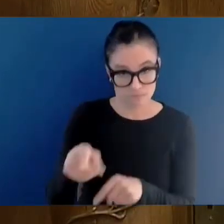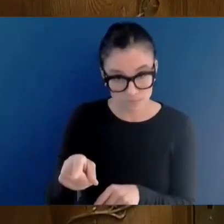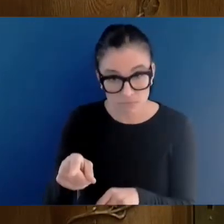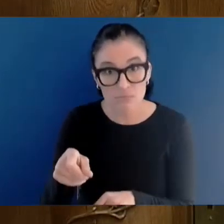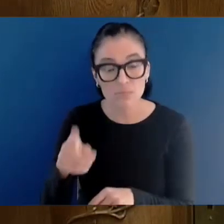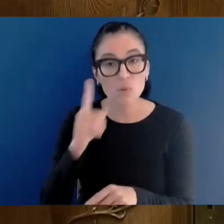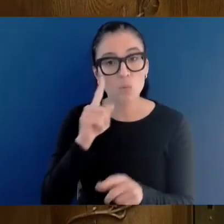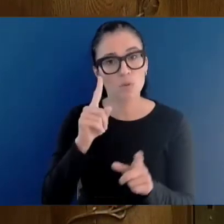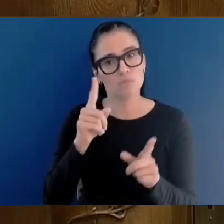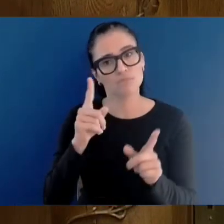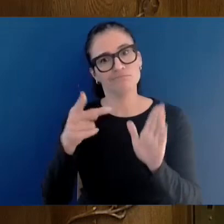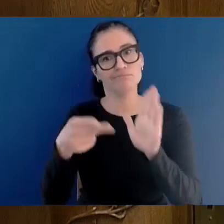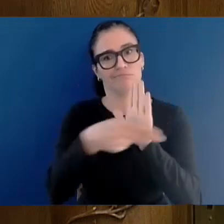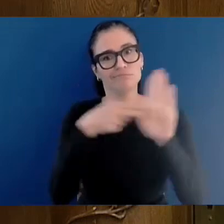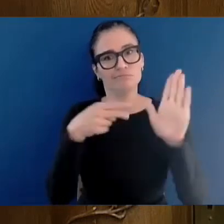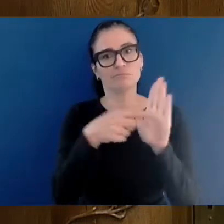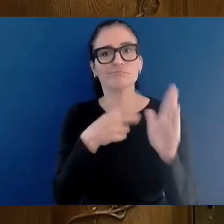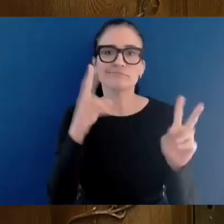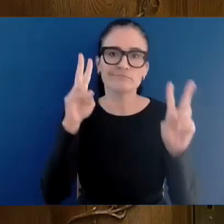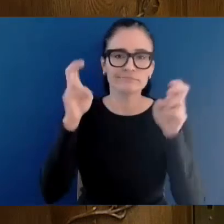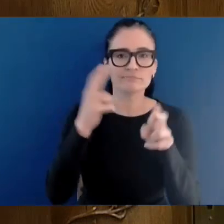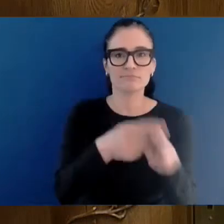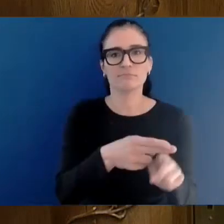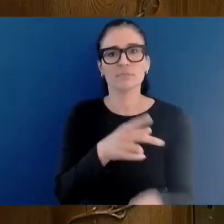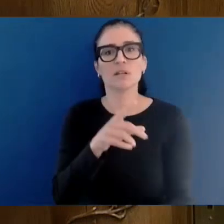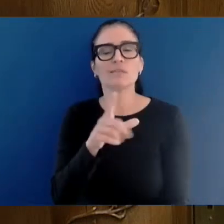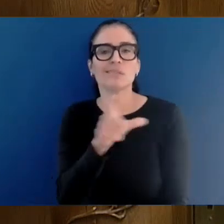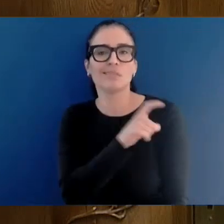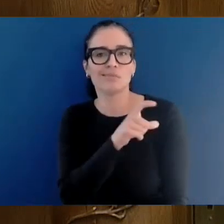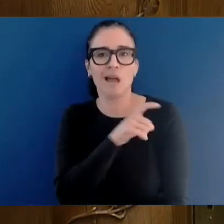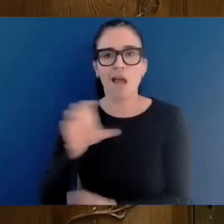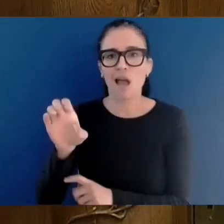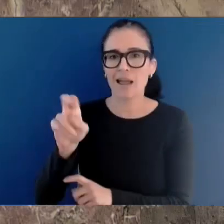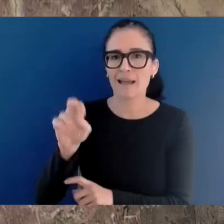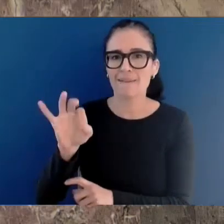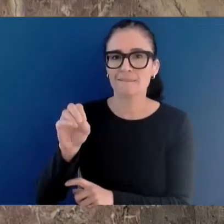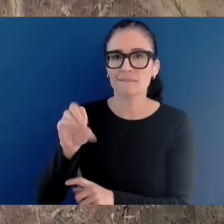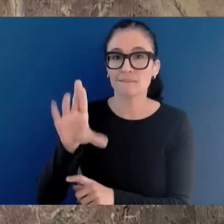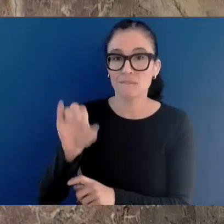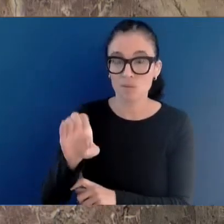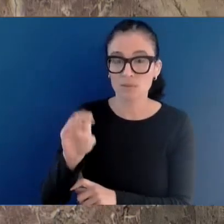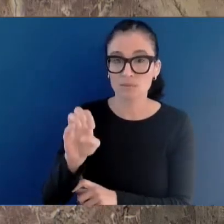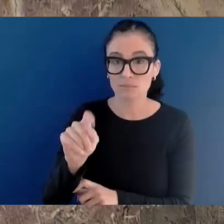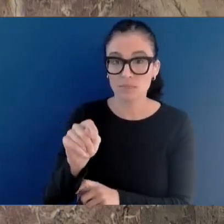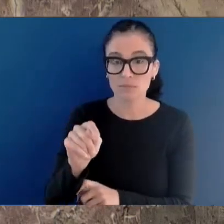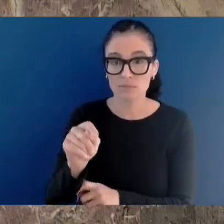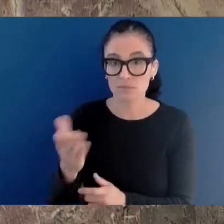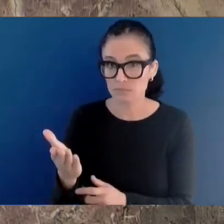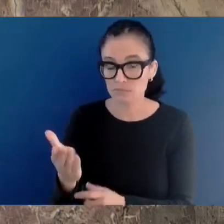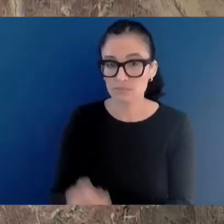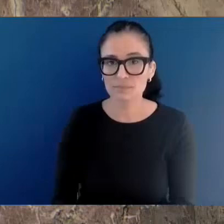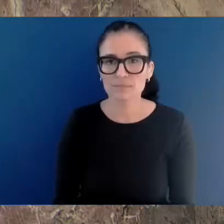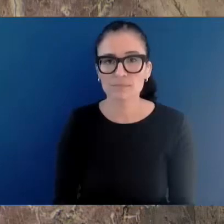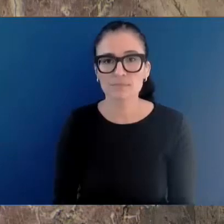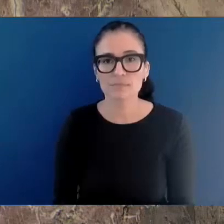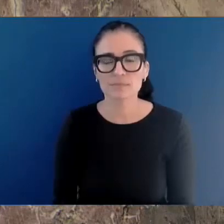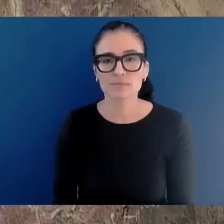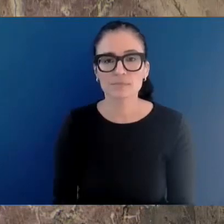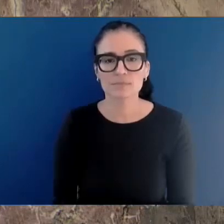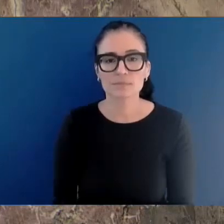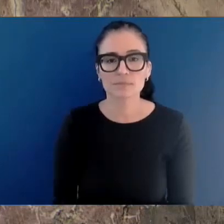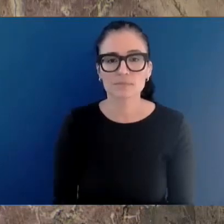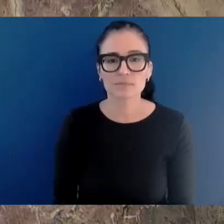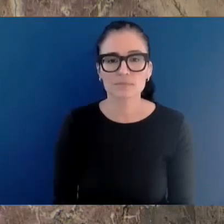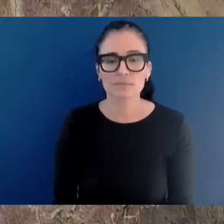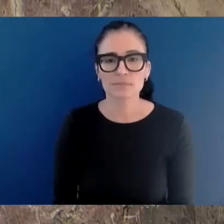Minister of Environment. Thank you very much, Mr. Speaker, and thank you to the member for the question, notwithstanding the fact